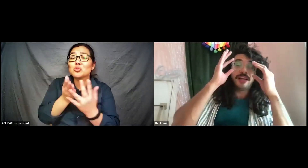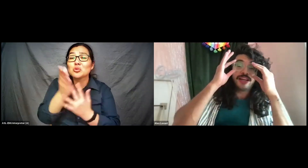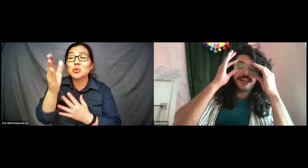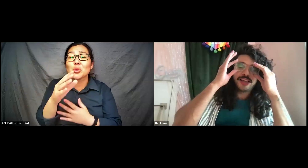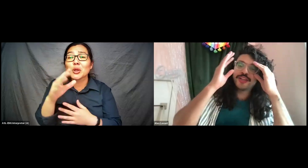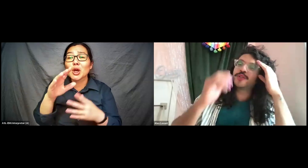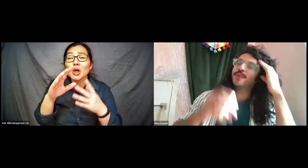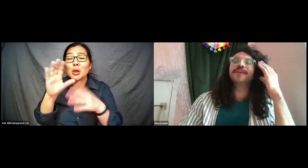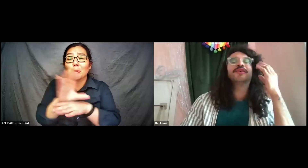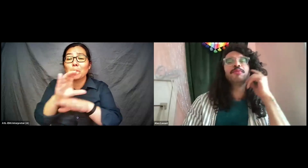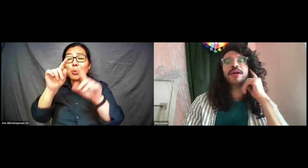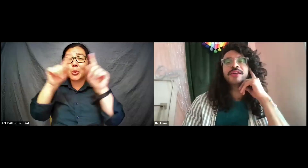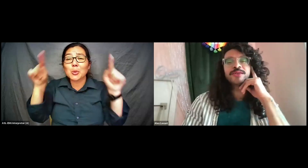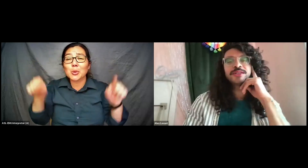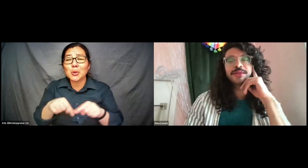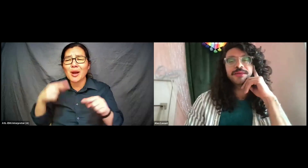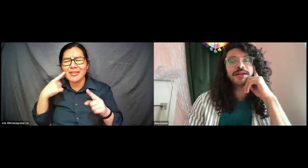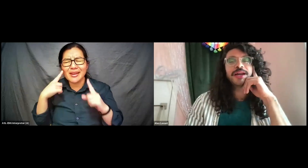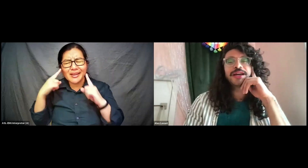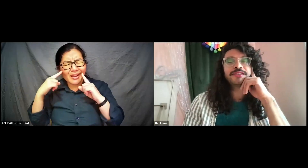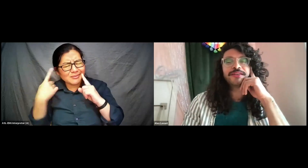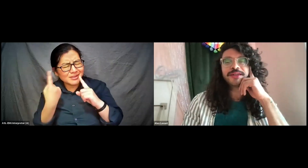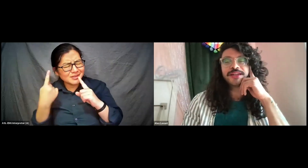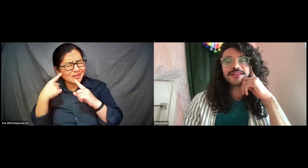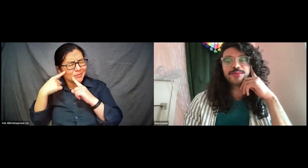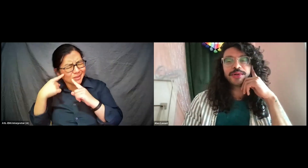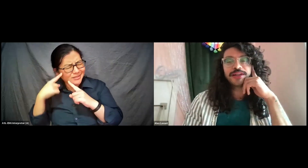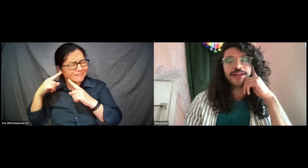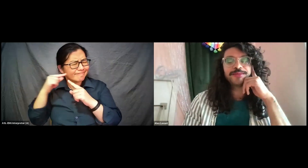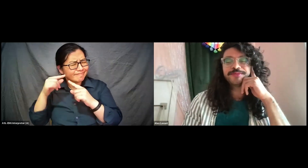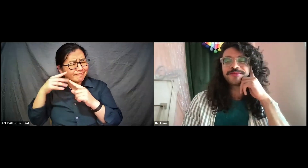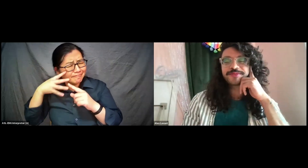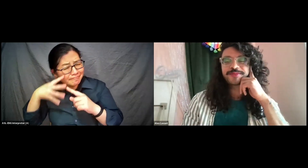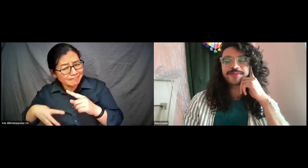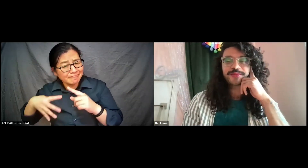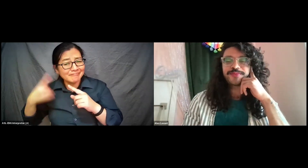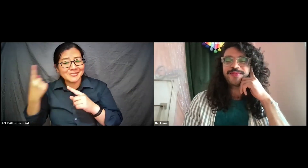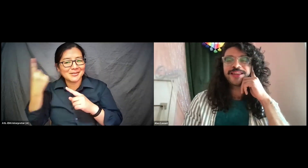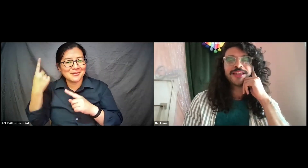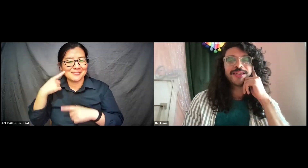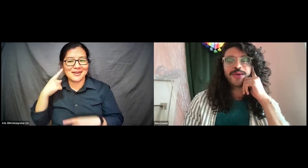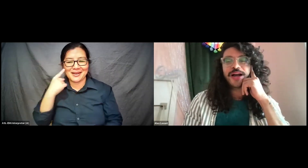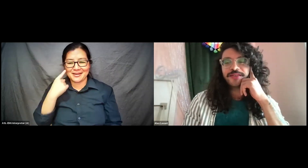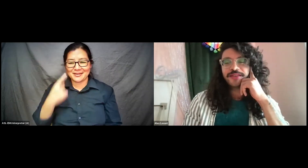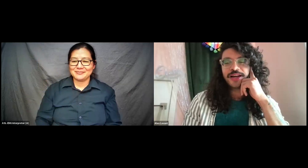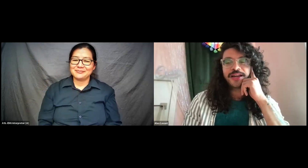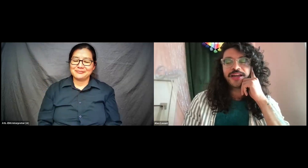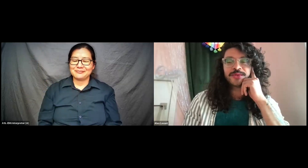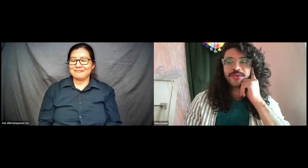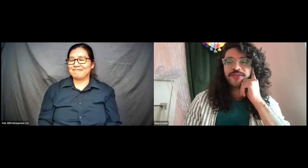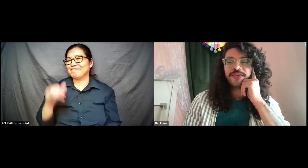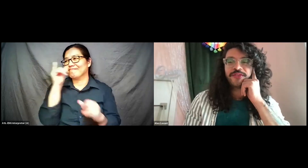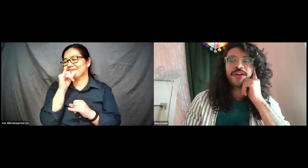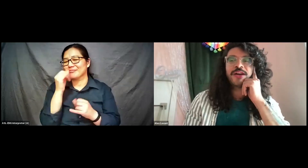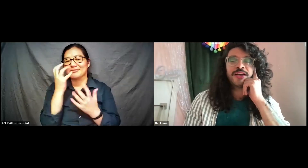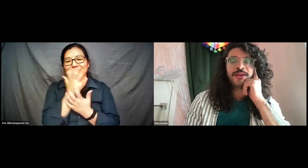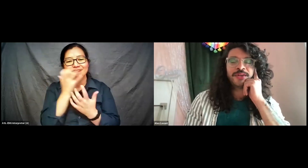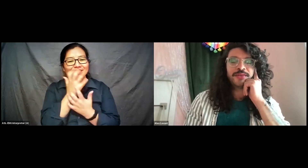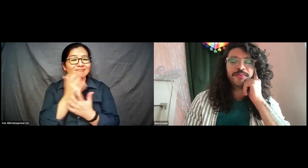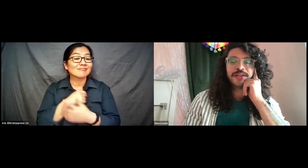co-creating this space with us, co-creating this symposium, and it has just been a wonderful experience to be